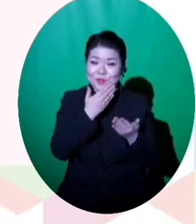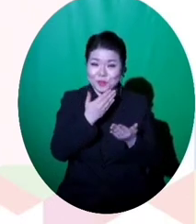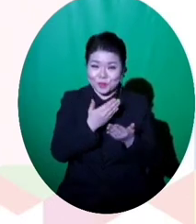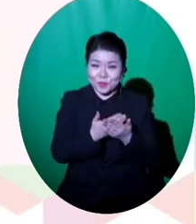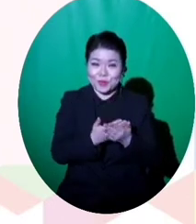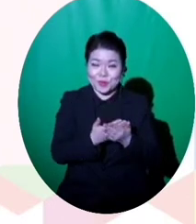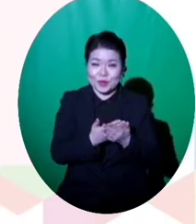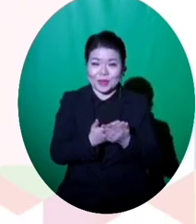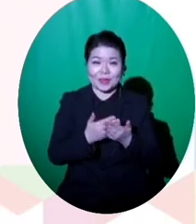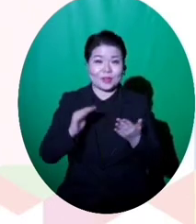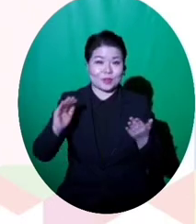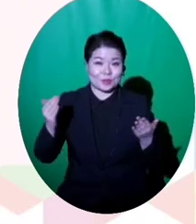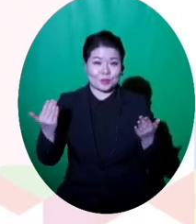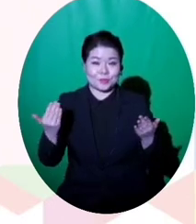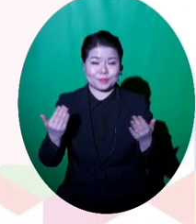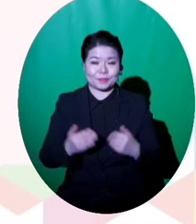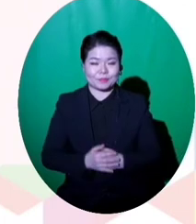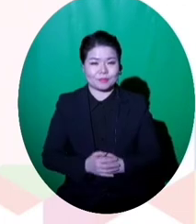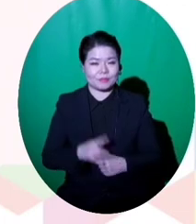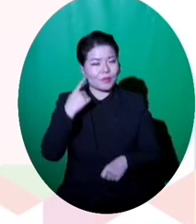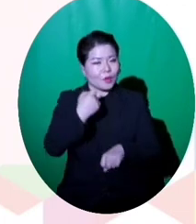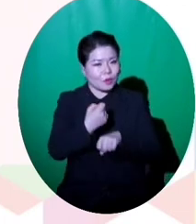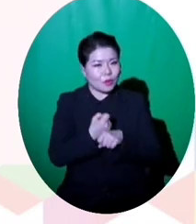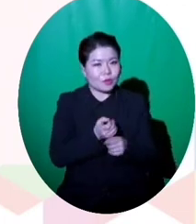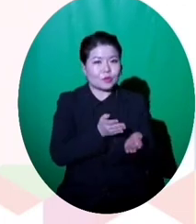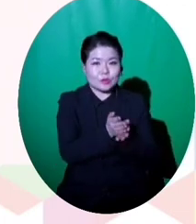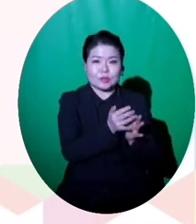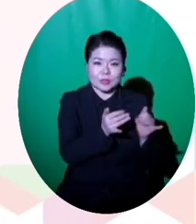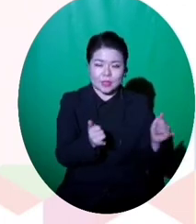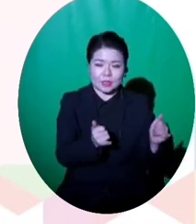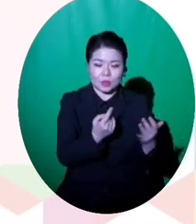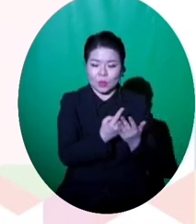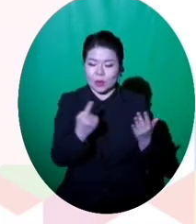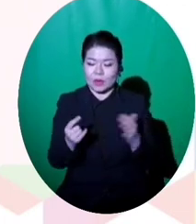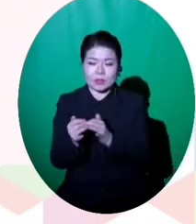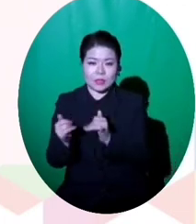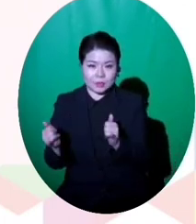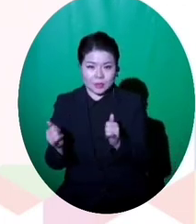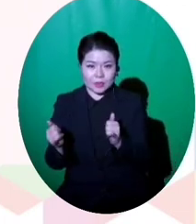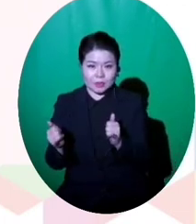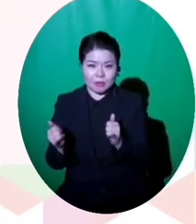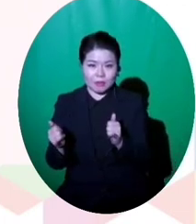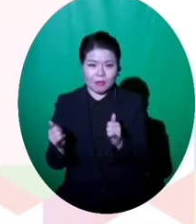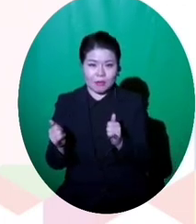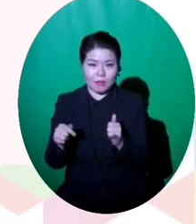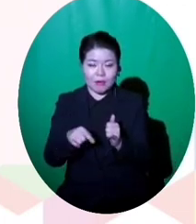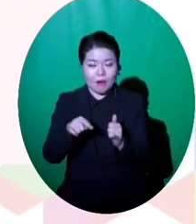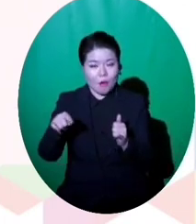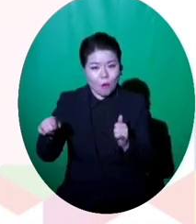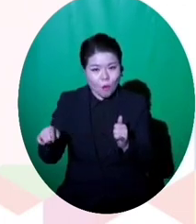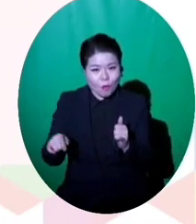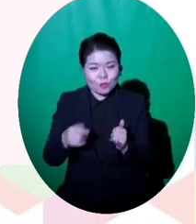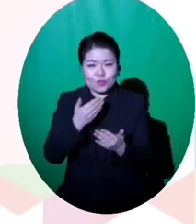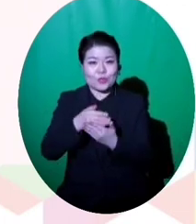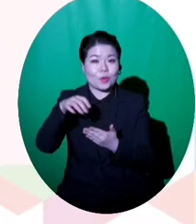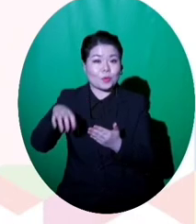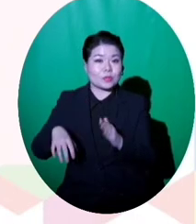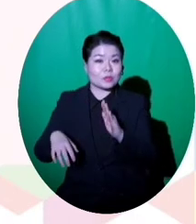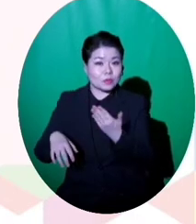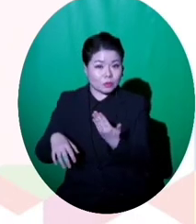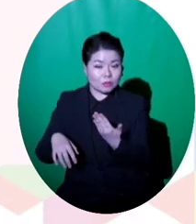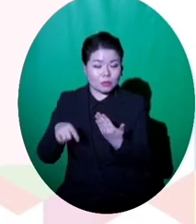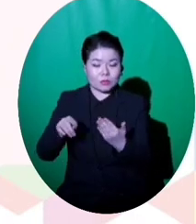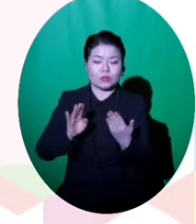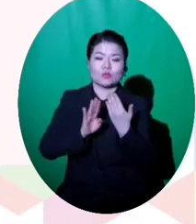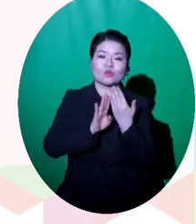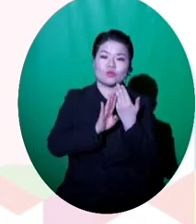reality is that it kind of became a giant shopping mall. And I had a chance to meet some of the early pioneers of the World Wide Web,